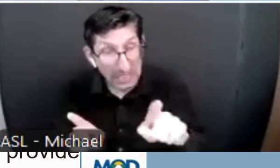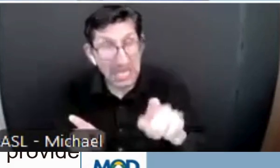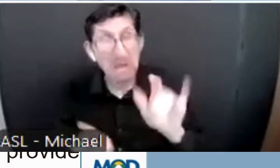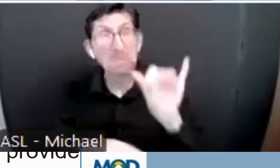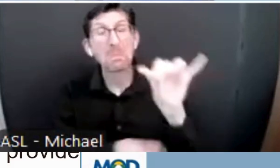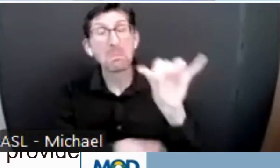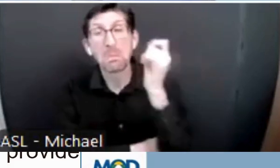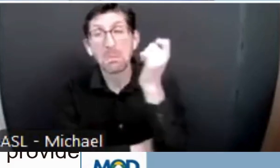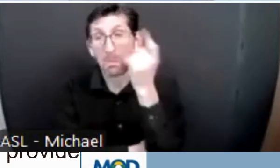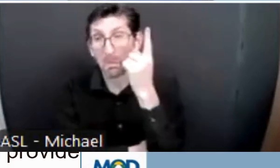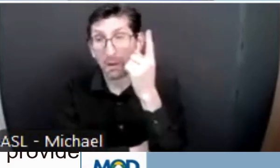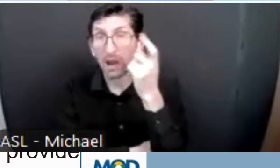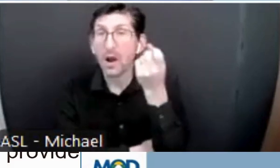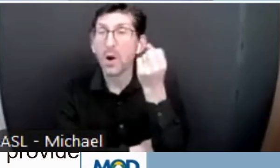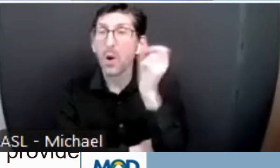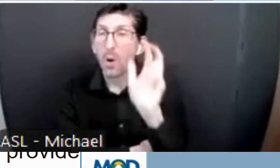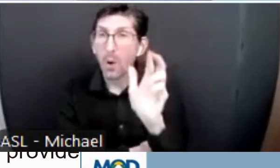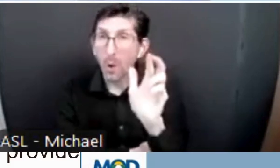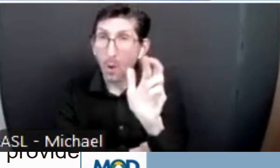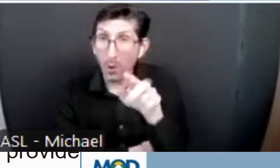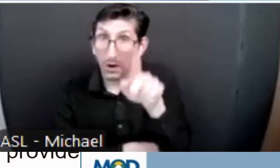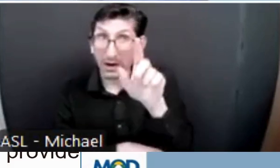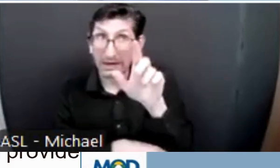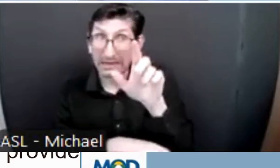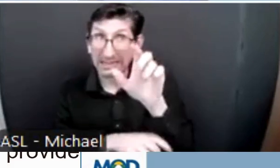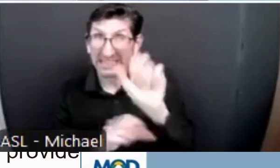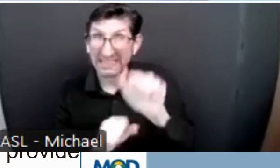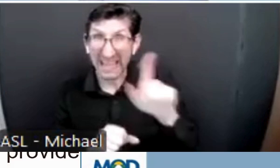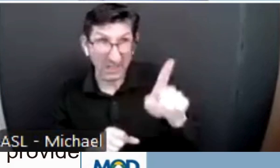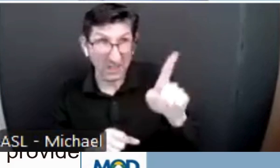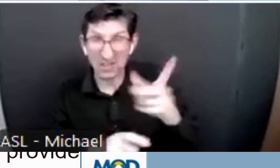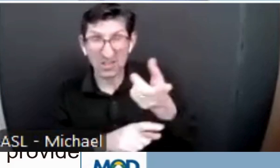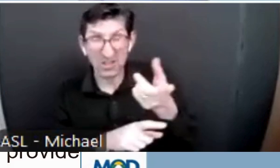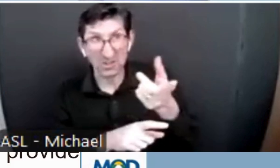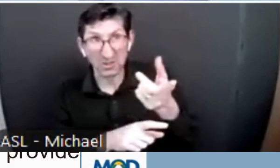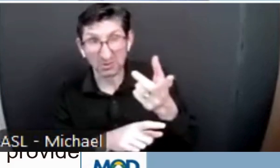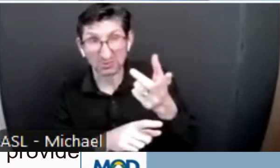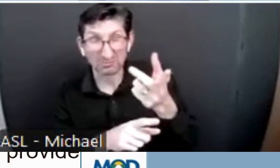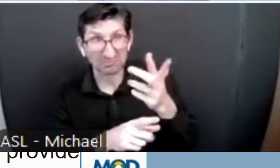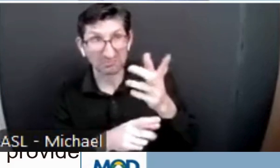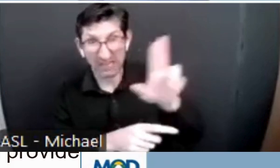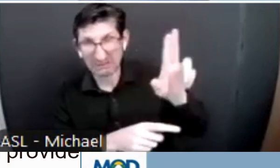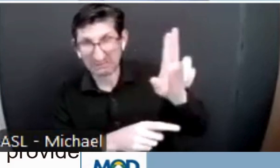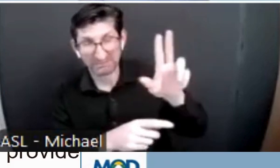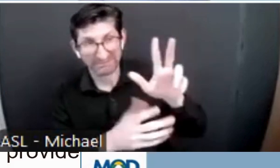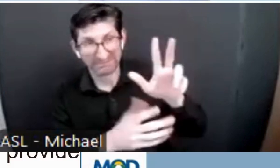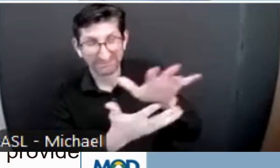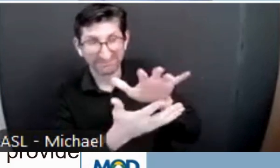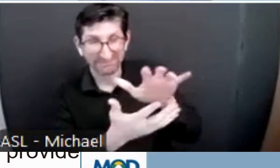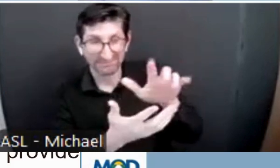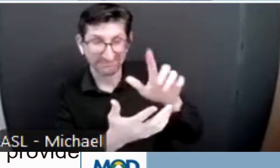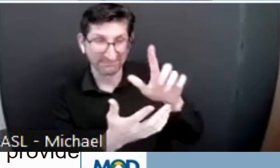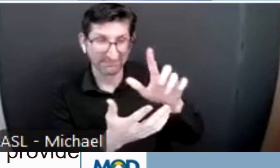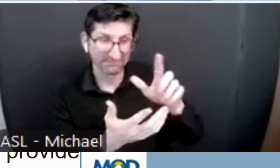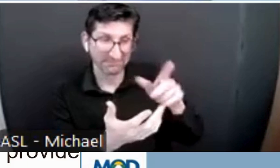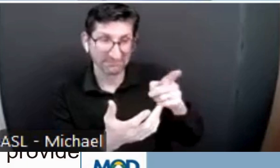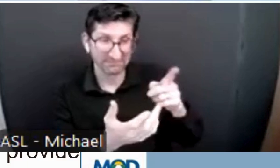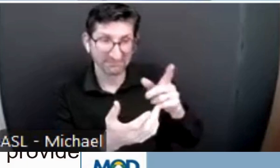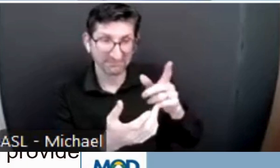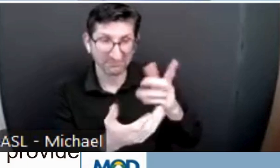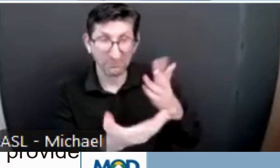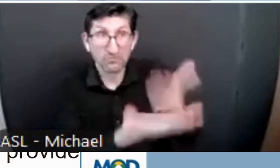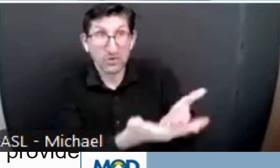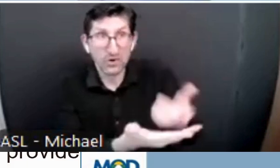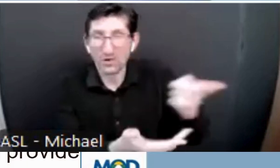more importantly, do you have knowledge to dispute this assertion? Or do you think you need to know more in order to